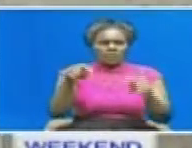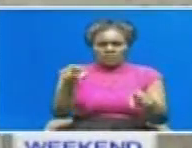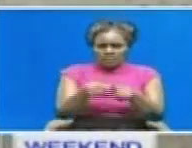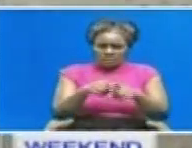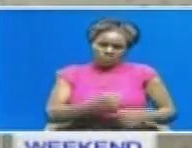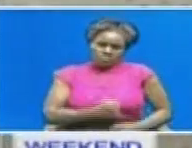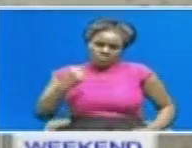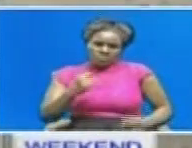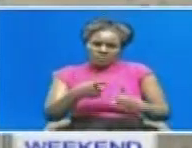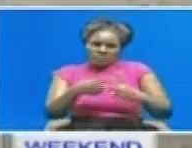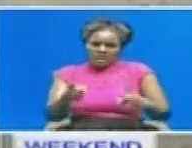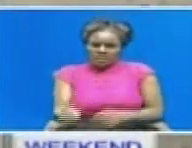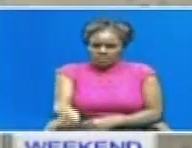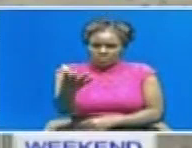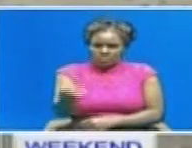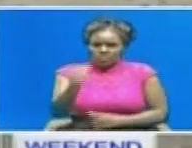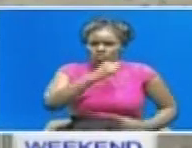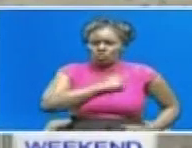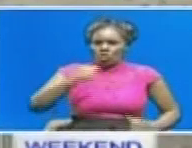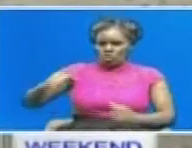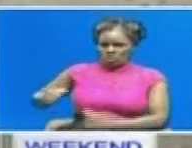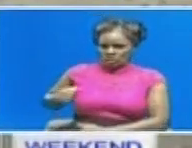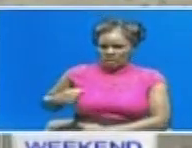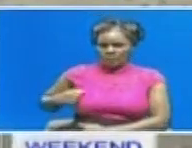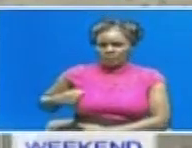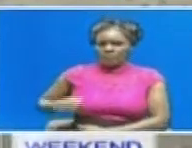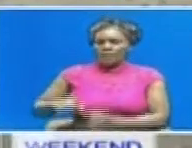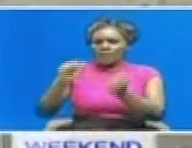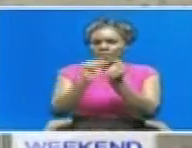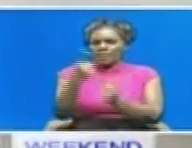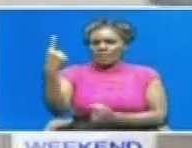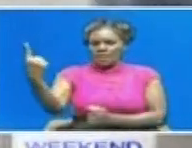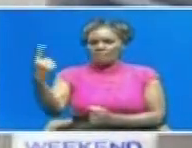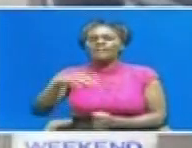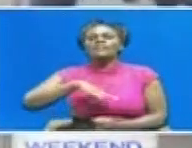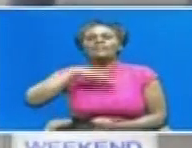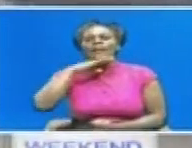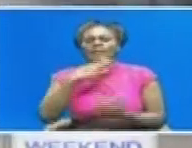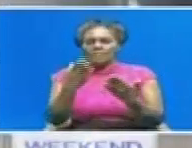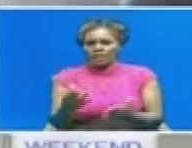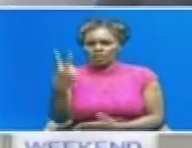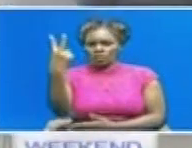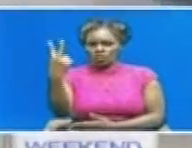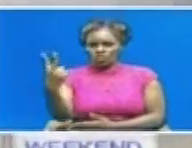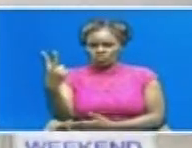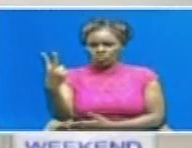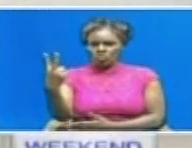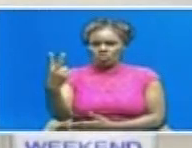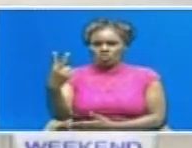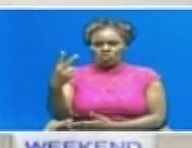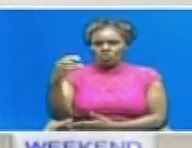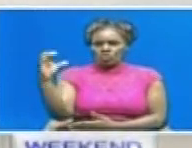weapons, they launched an attack on the soldiers but were then thwarted. 11 of them killed in the process, 2 of whom are of Caucasian